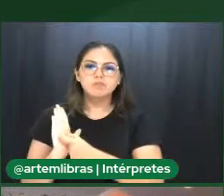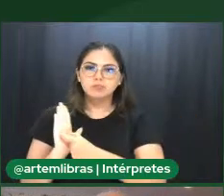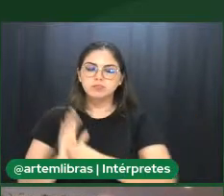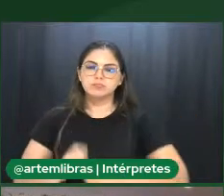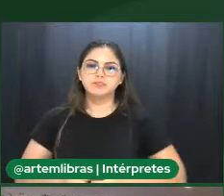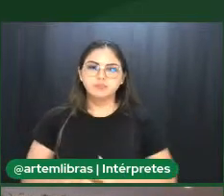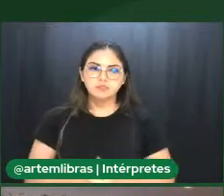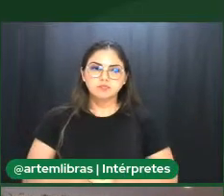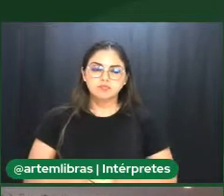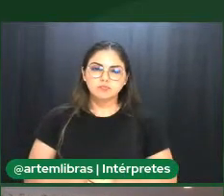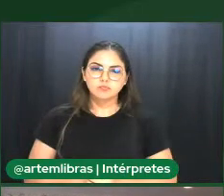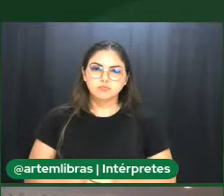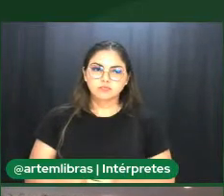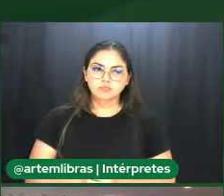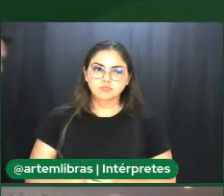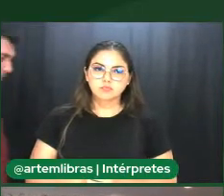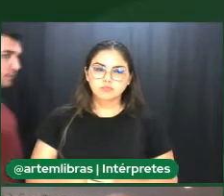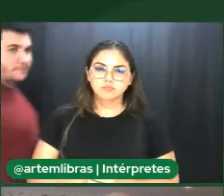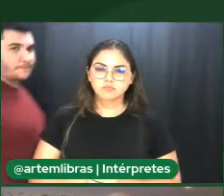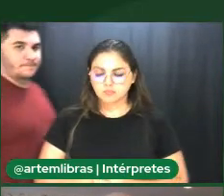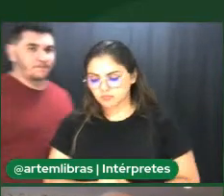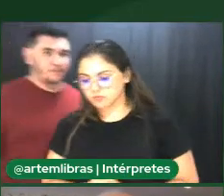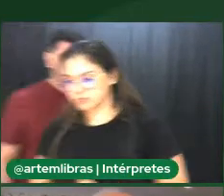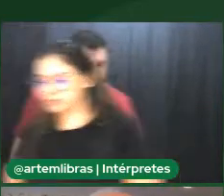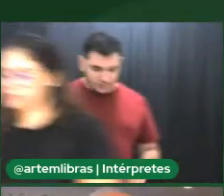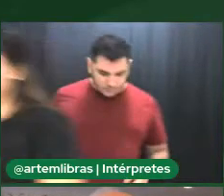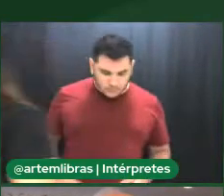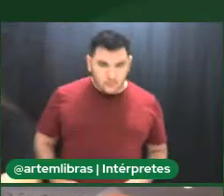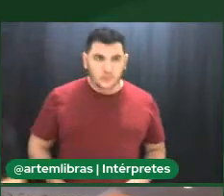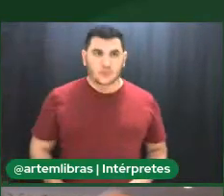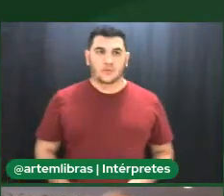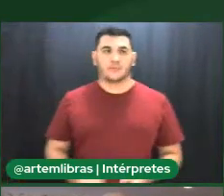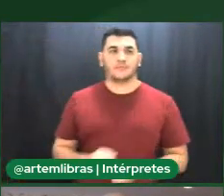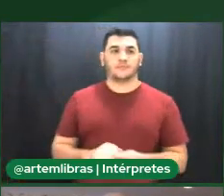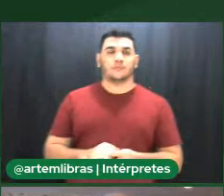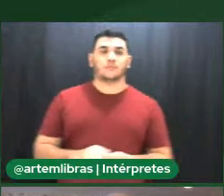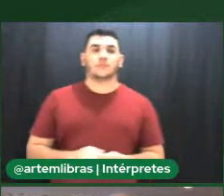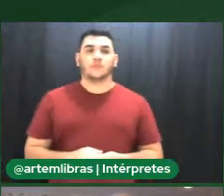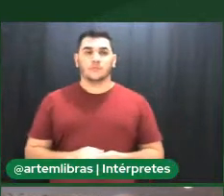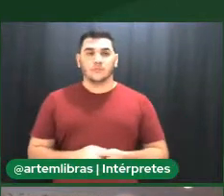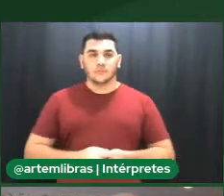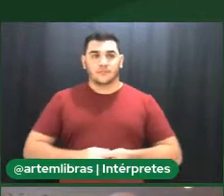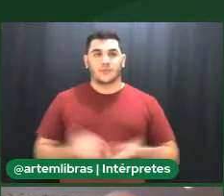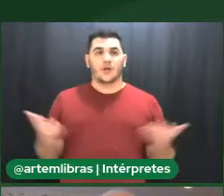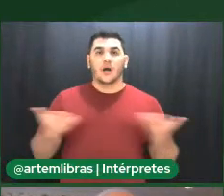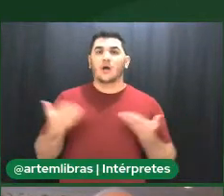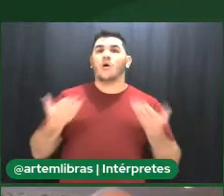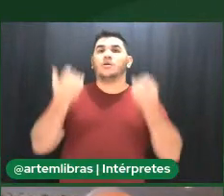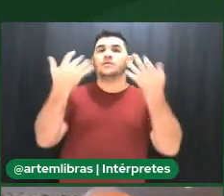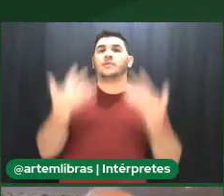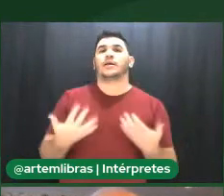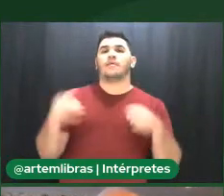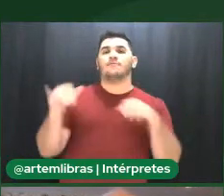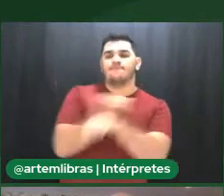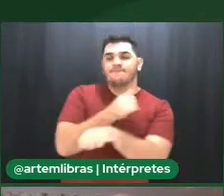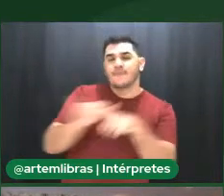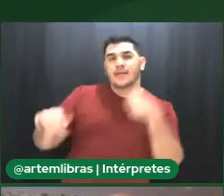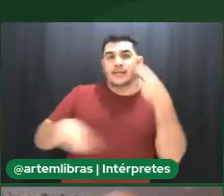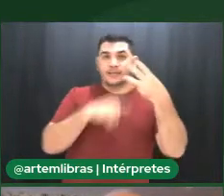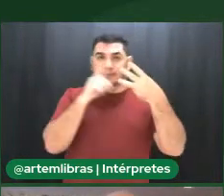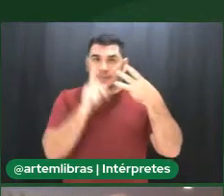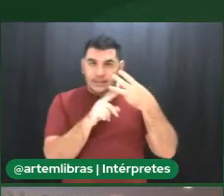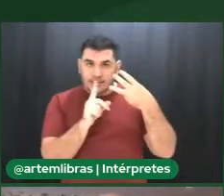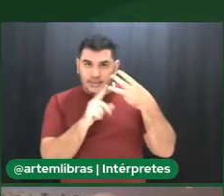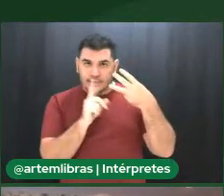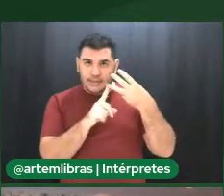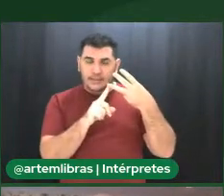So that's the second strategy. And the third one is the governance structures. Any